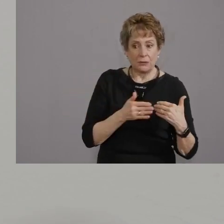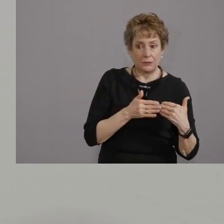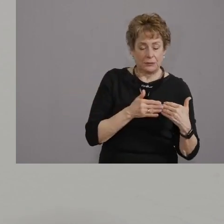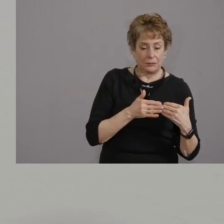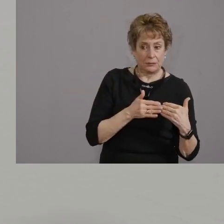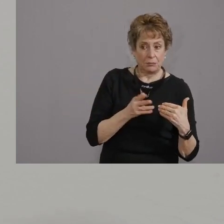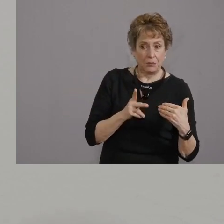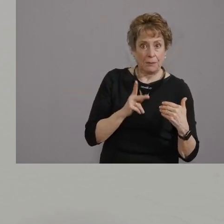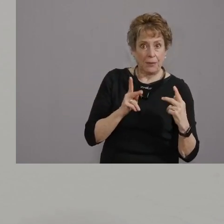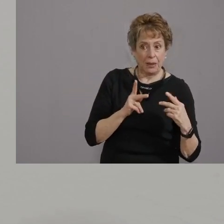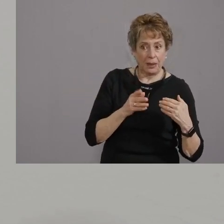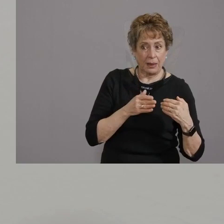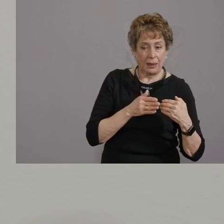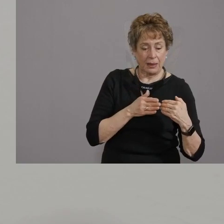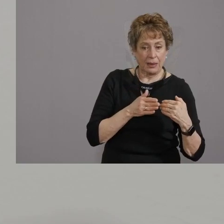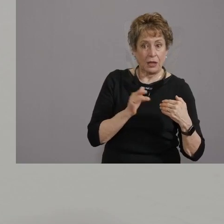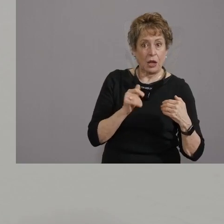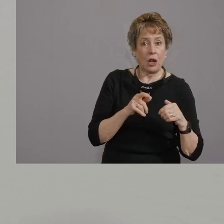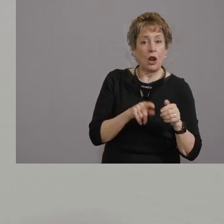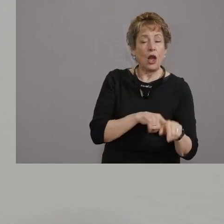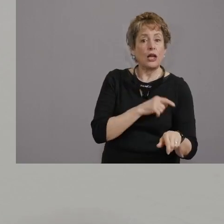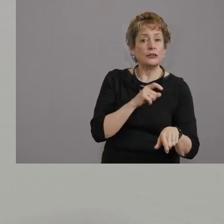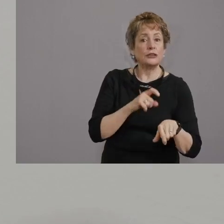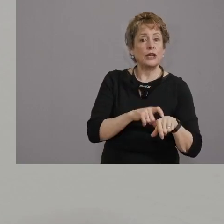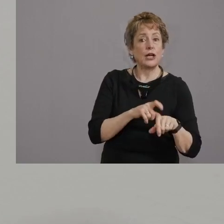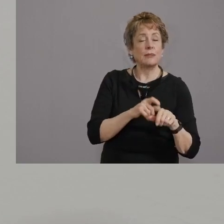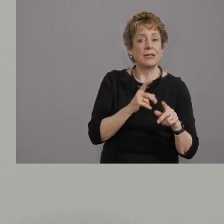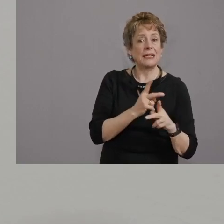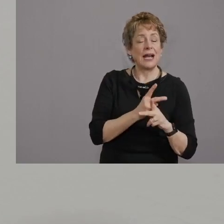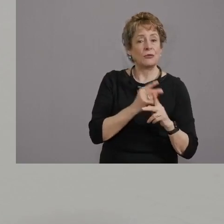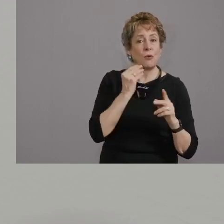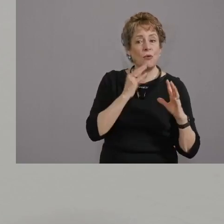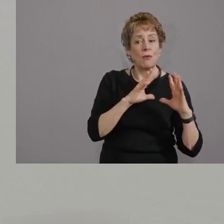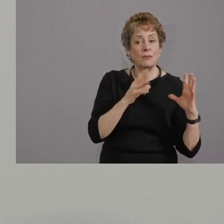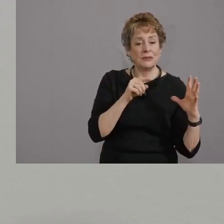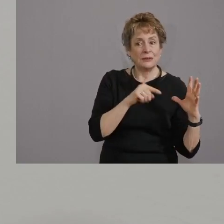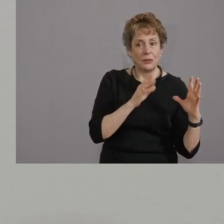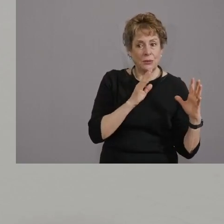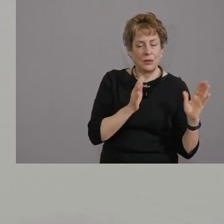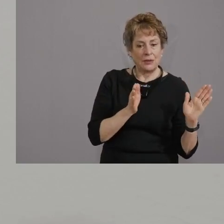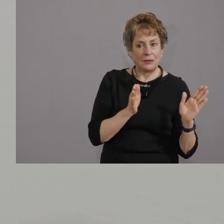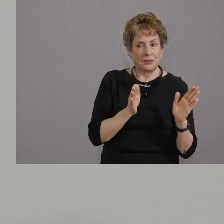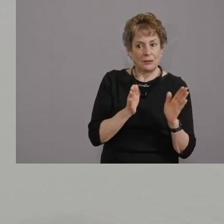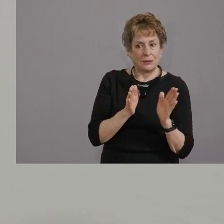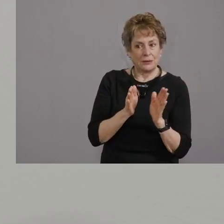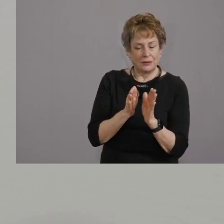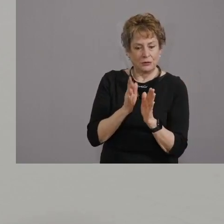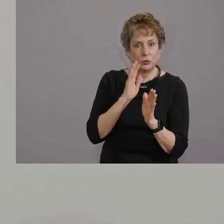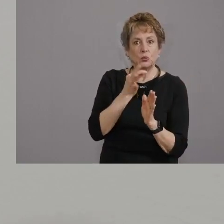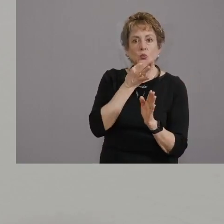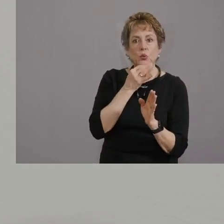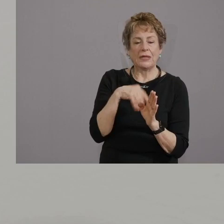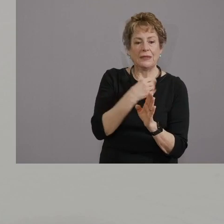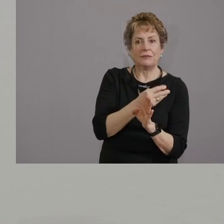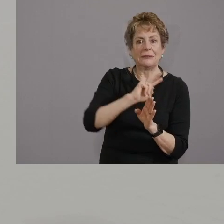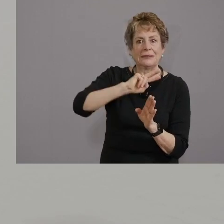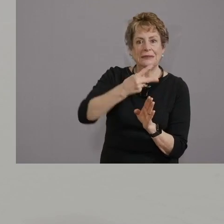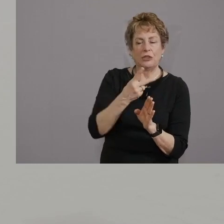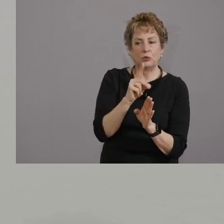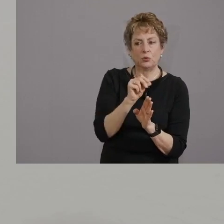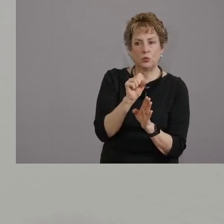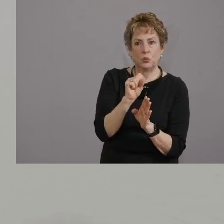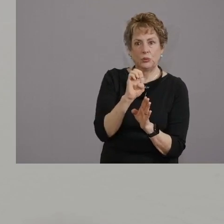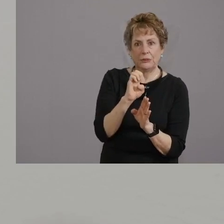their second dose, hopefully that will reduce the need for some of those residents, those high acuity people, to be transferred to the